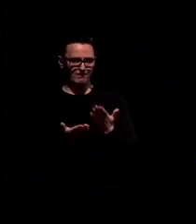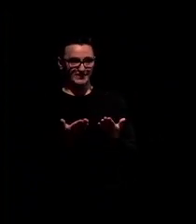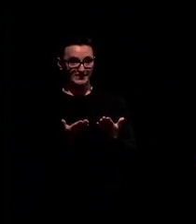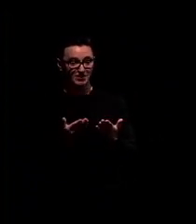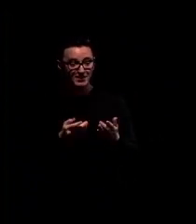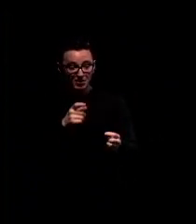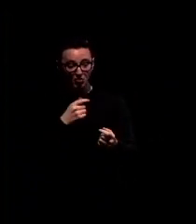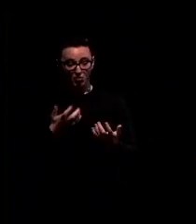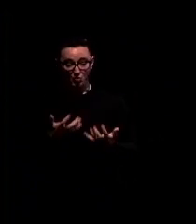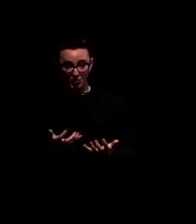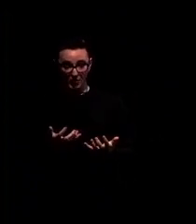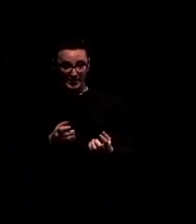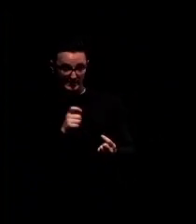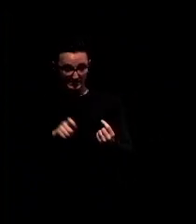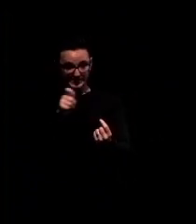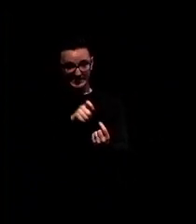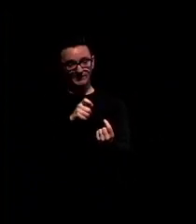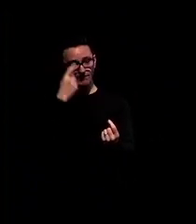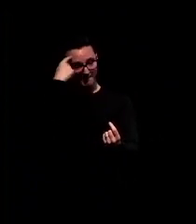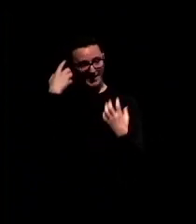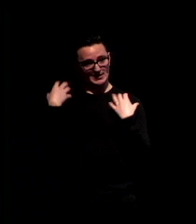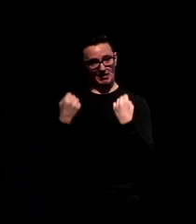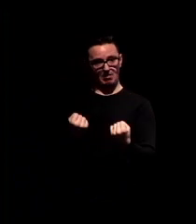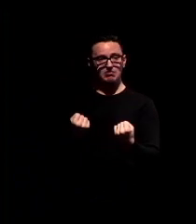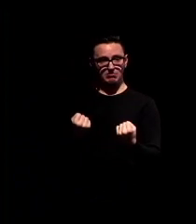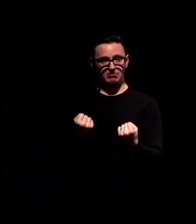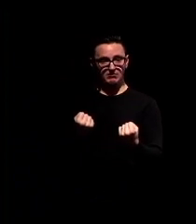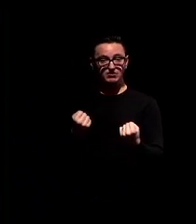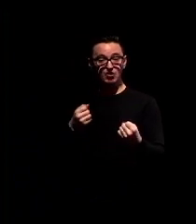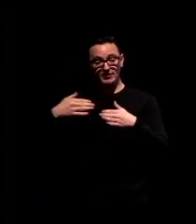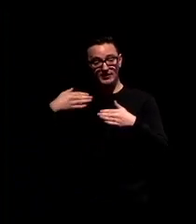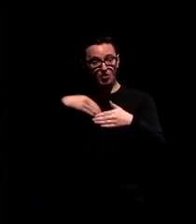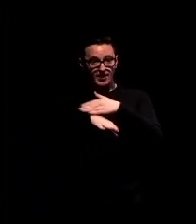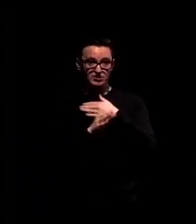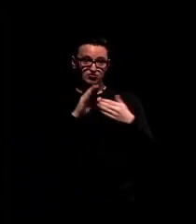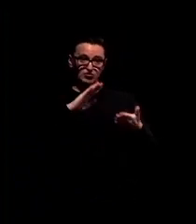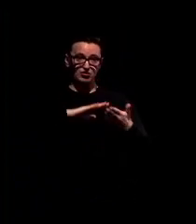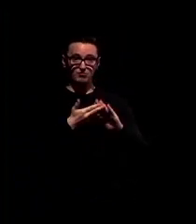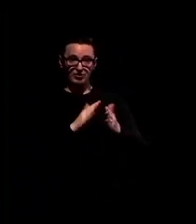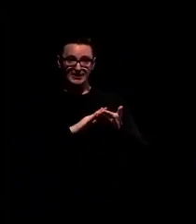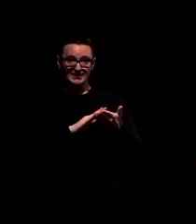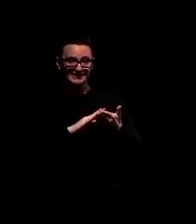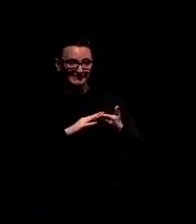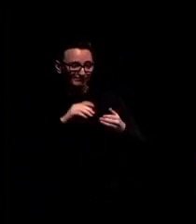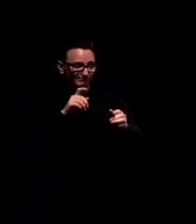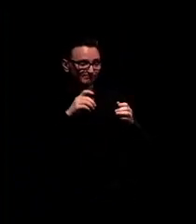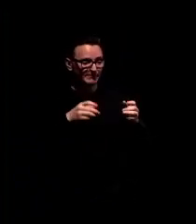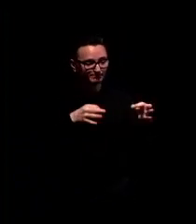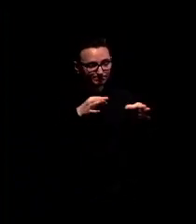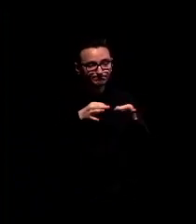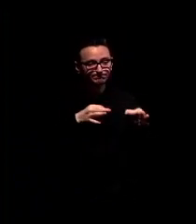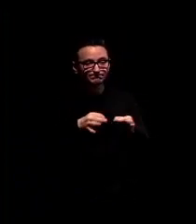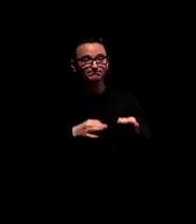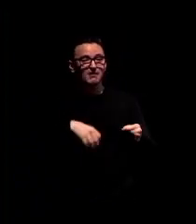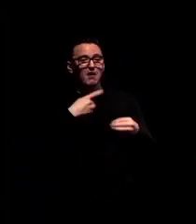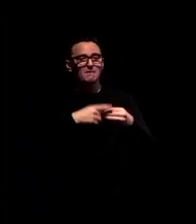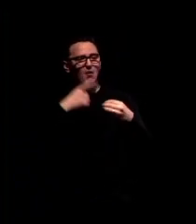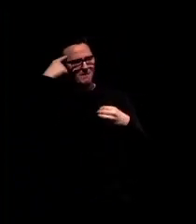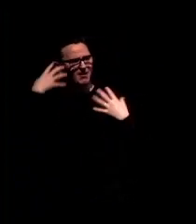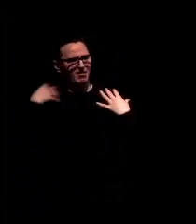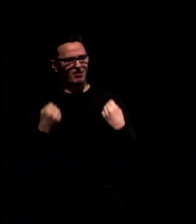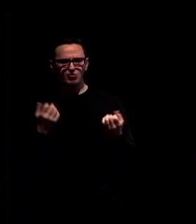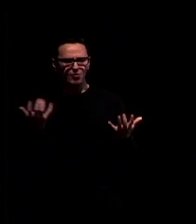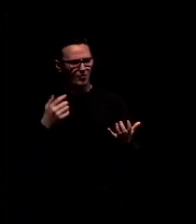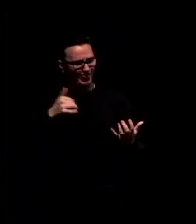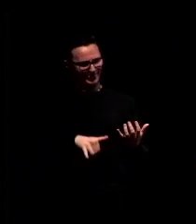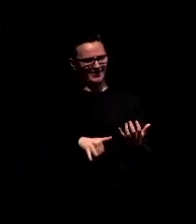health so that then they can go into their communities and really make sure people understand what mental health treatment is and provide feedback actually to the providers